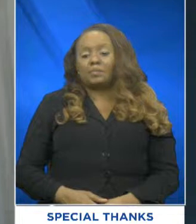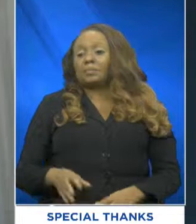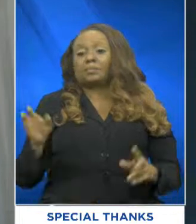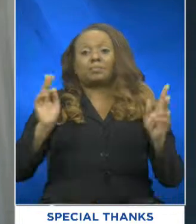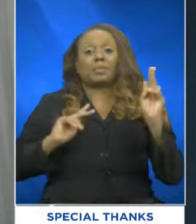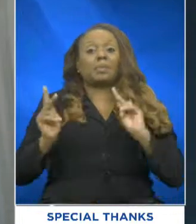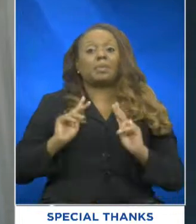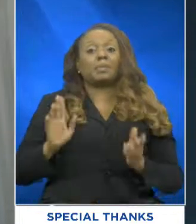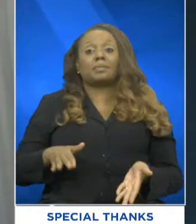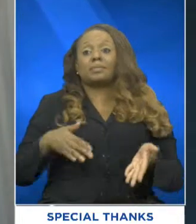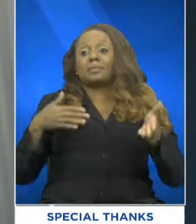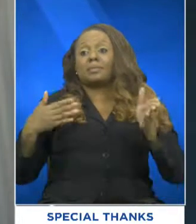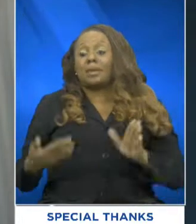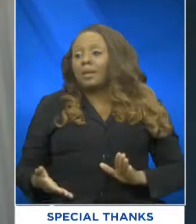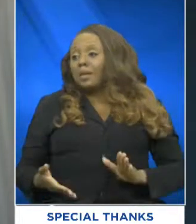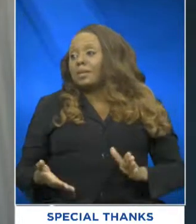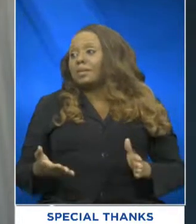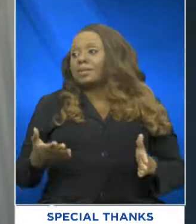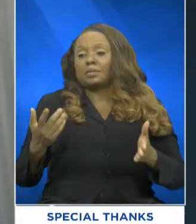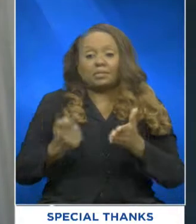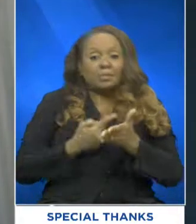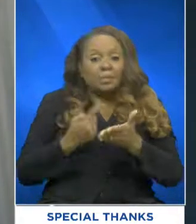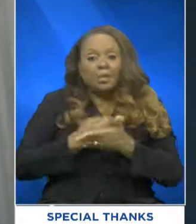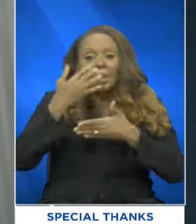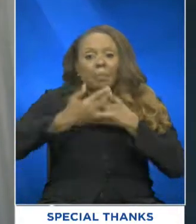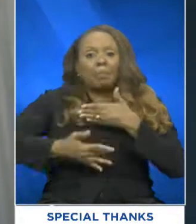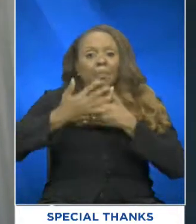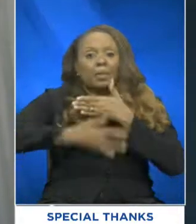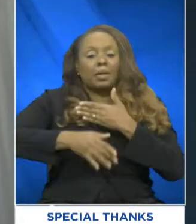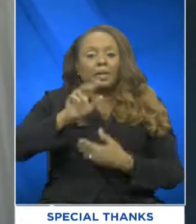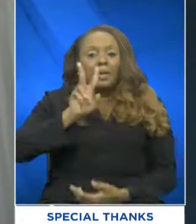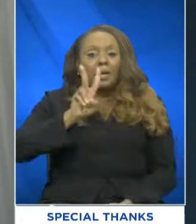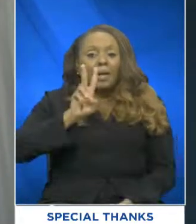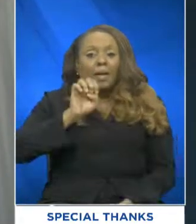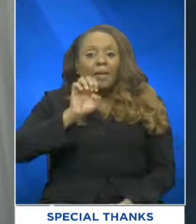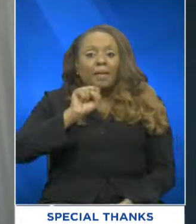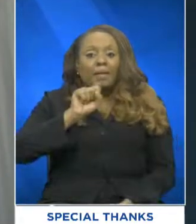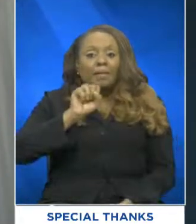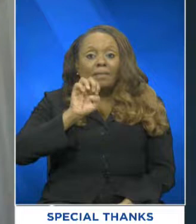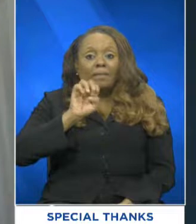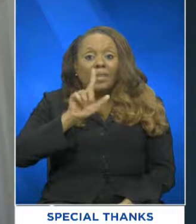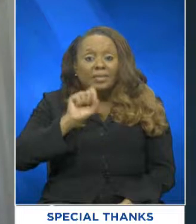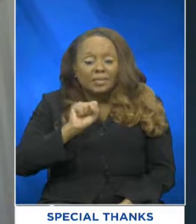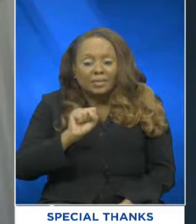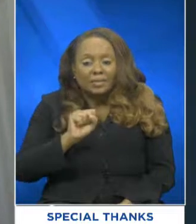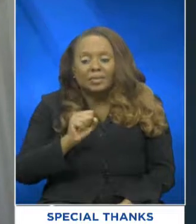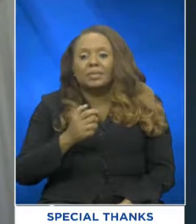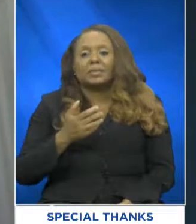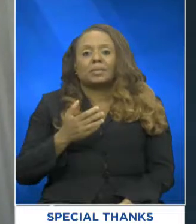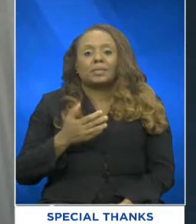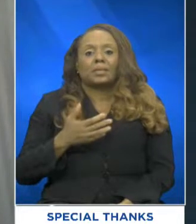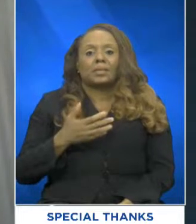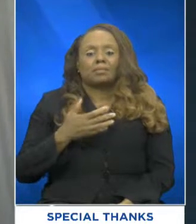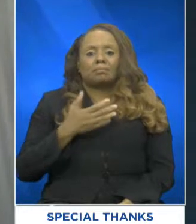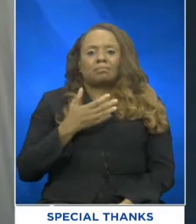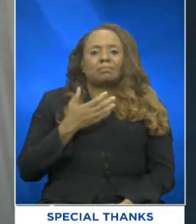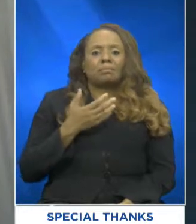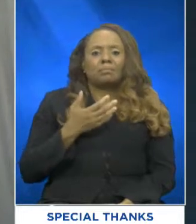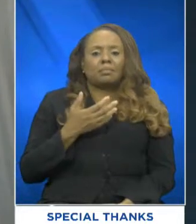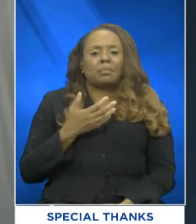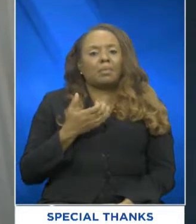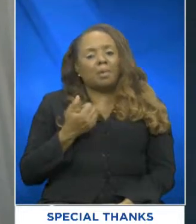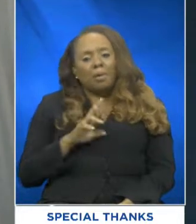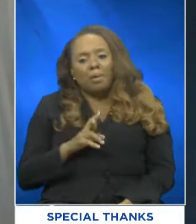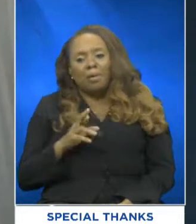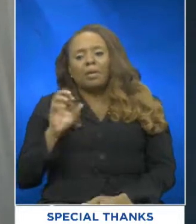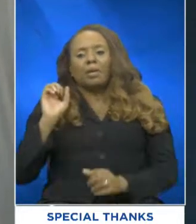damage, whether it's micro damage in the blood vessels to macro damage, it's causing amputations and stroke.